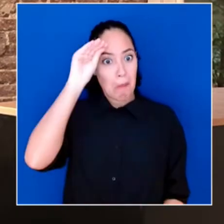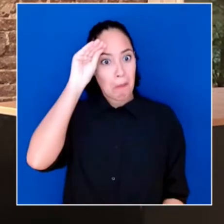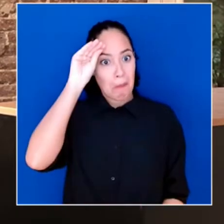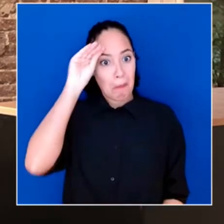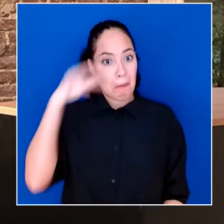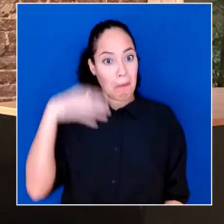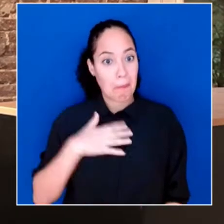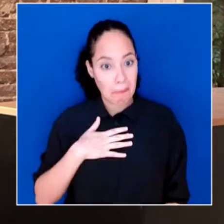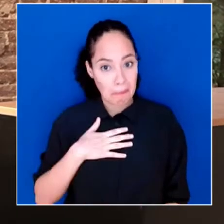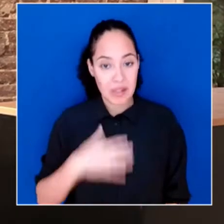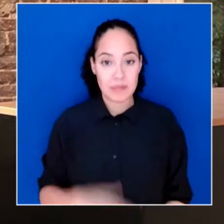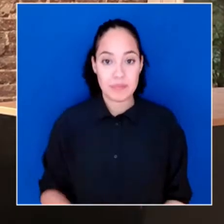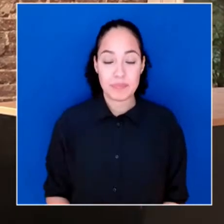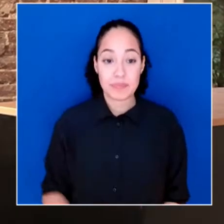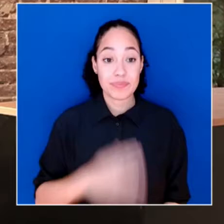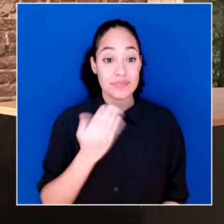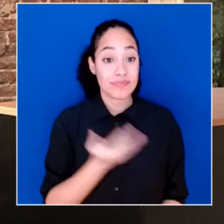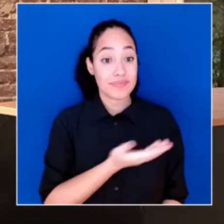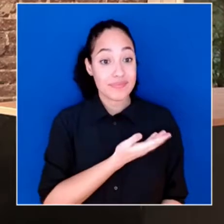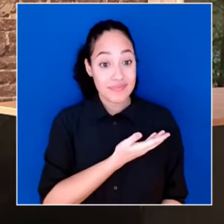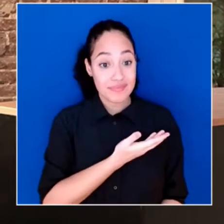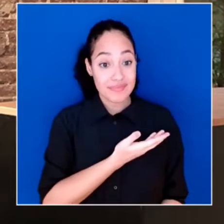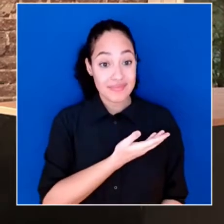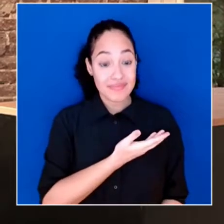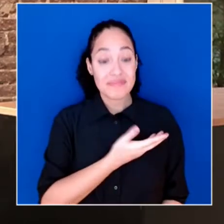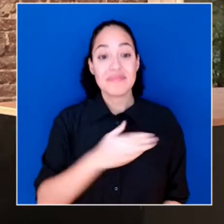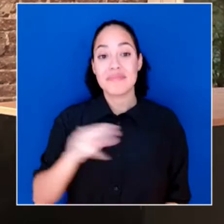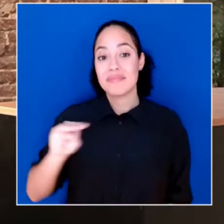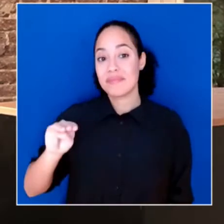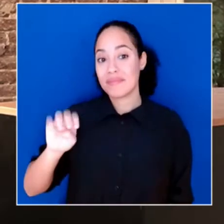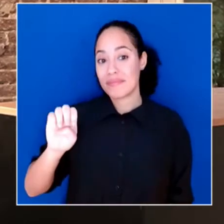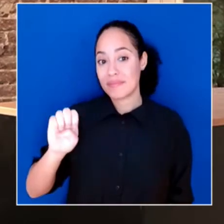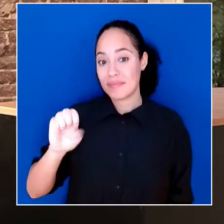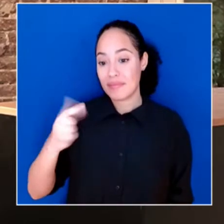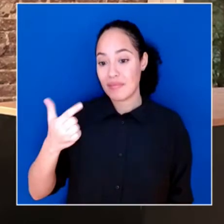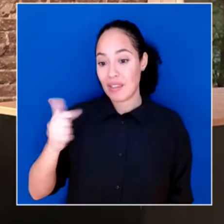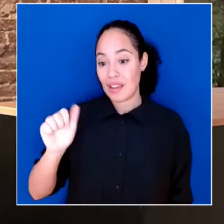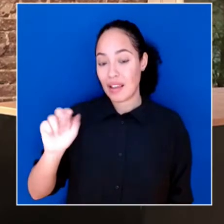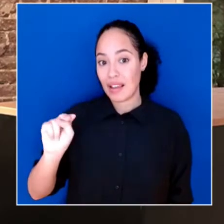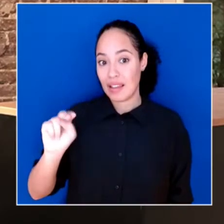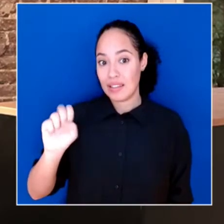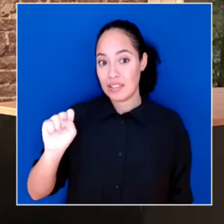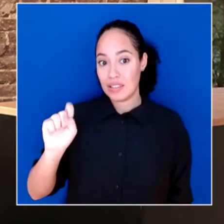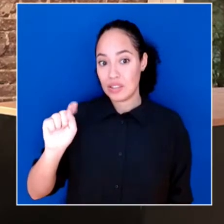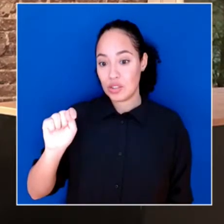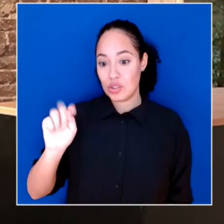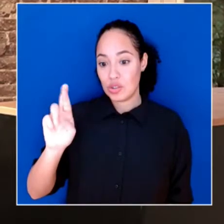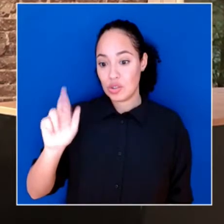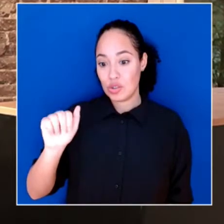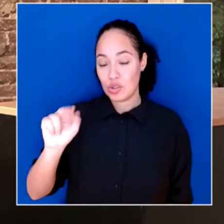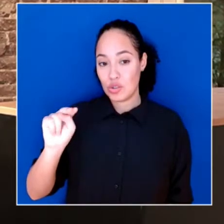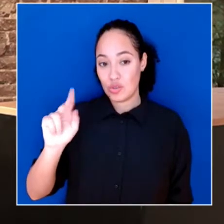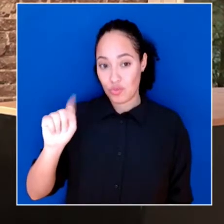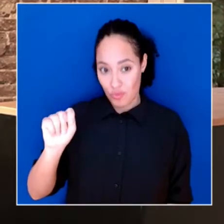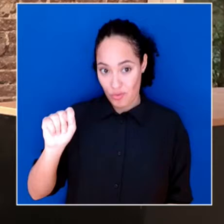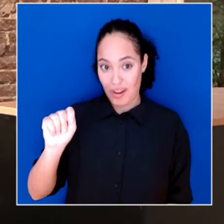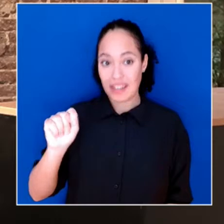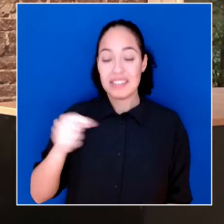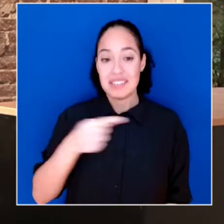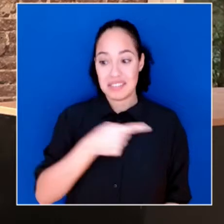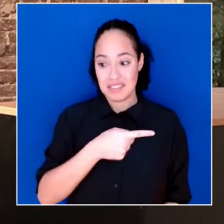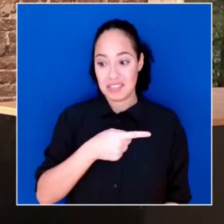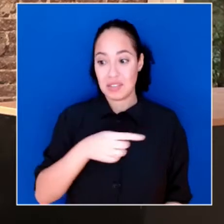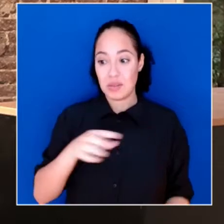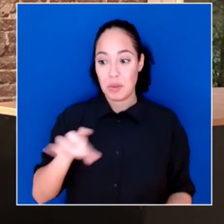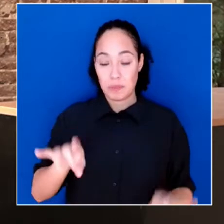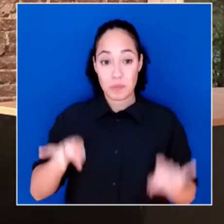an organizational change consultant and MVP. She's joining us all the way from Australia, so it's either really early or really late